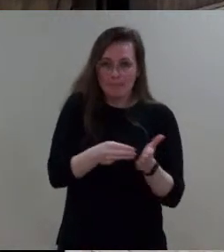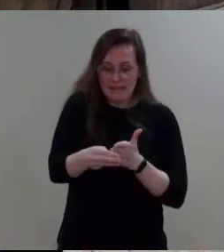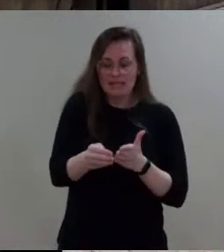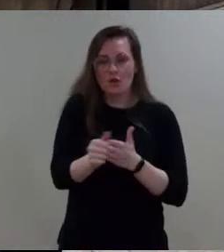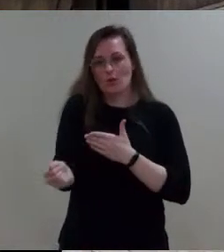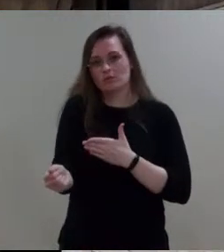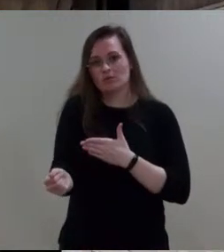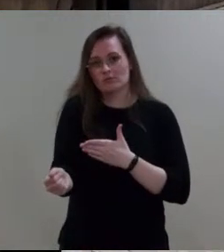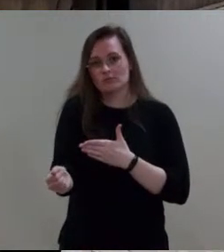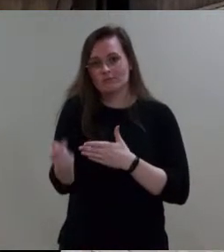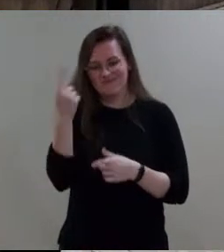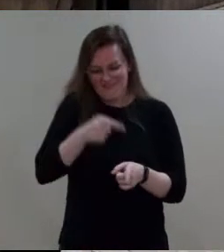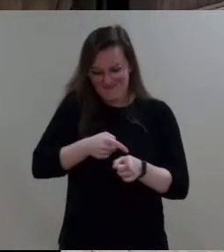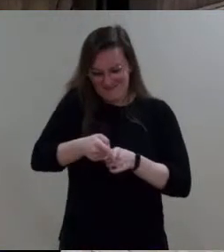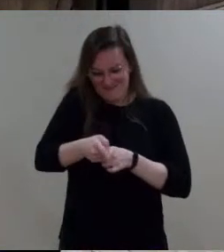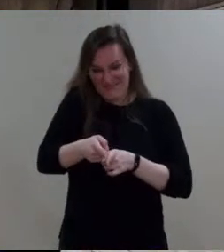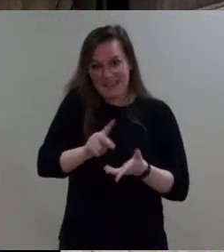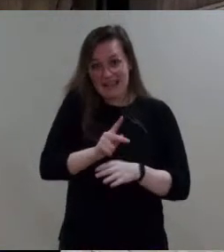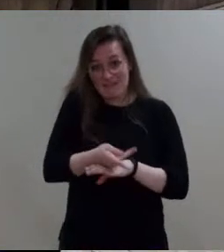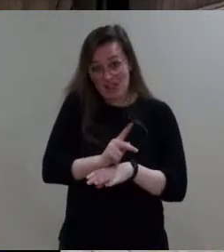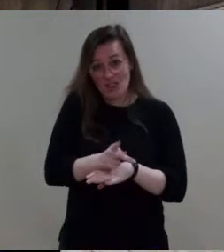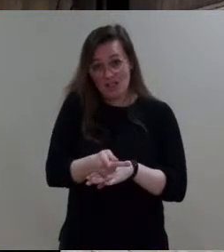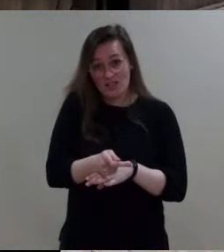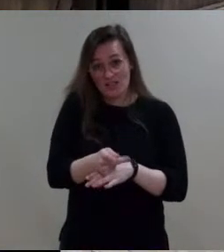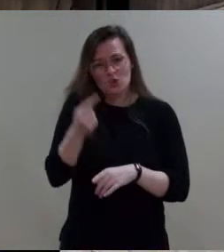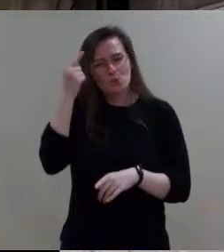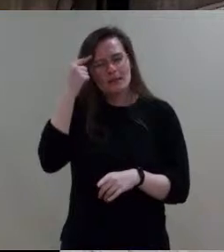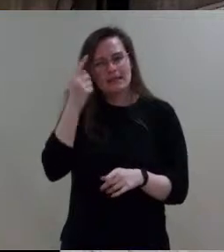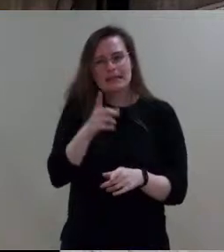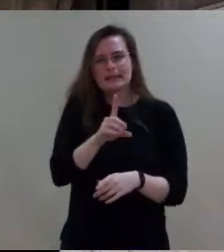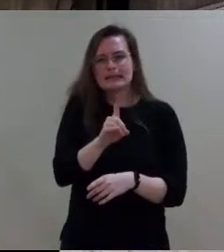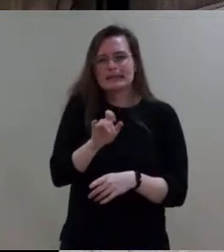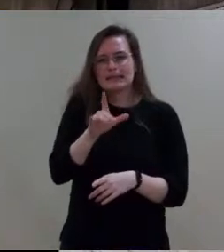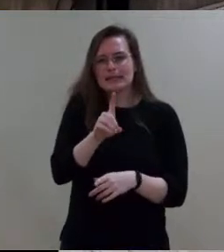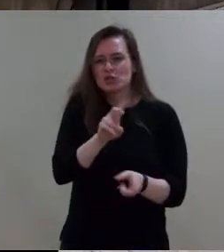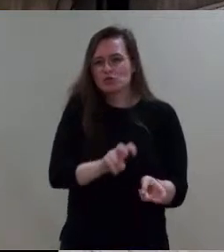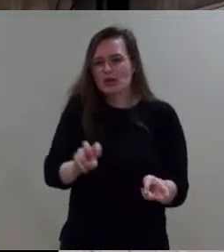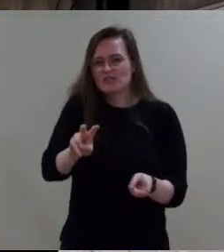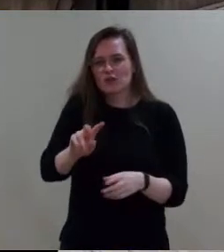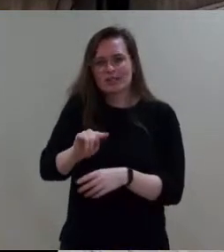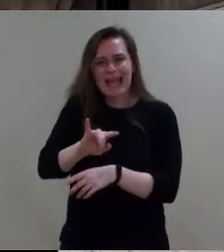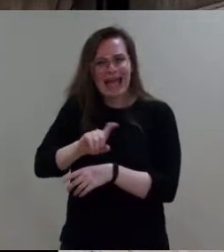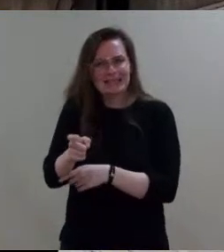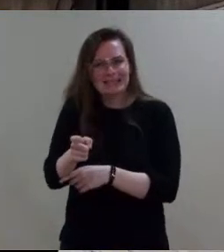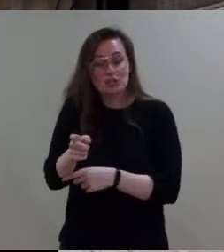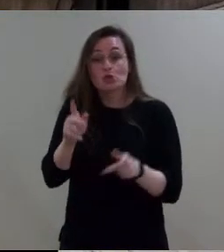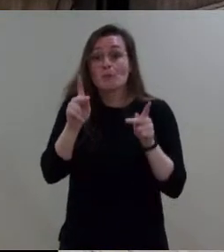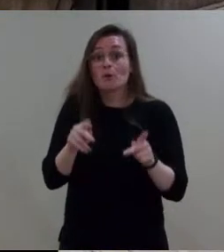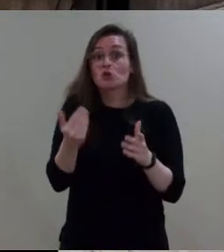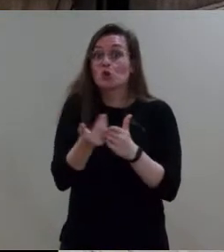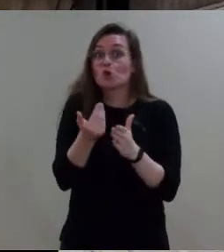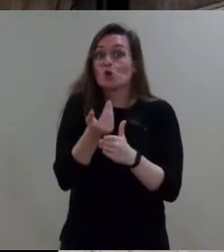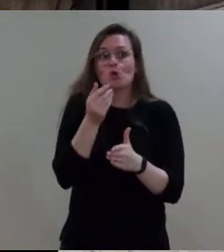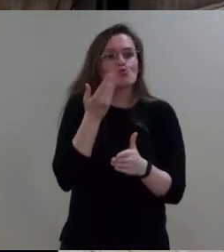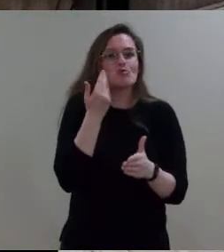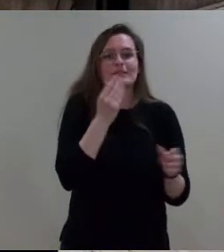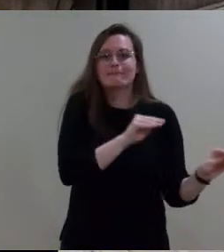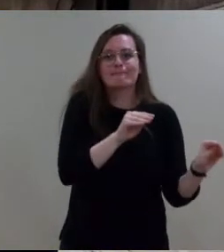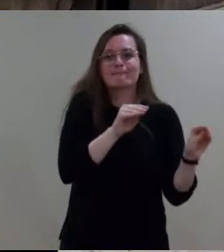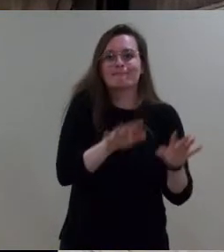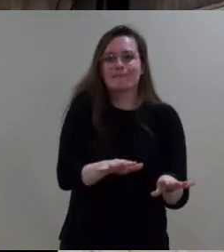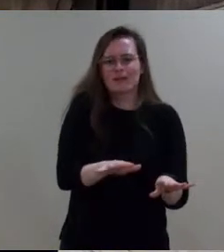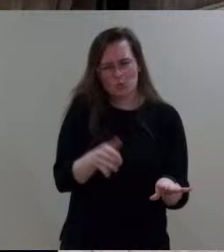So when you think about de-transfer tax, somebody new coming to town, and I realize it affects people who are moving house to house or the